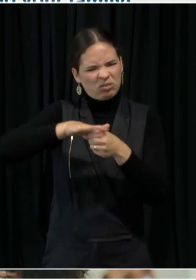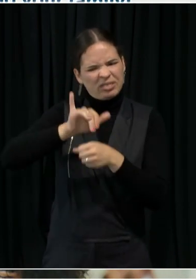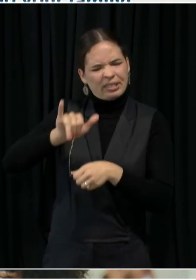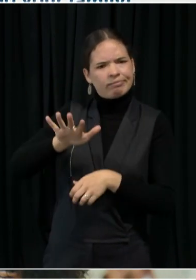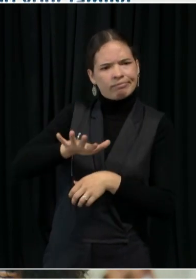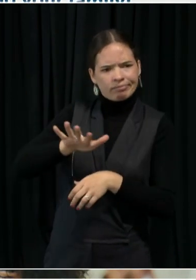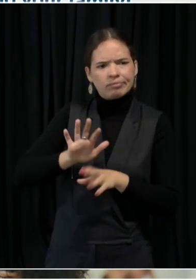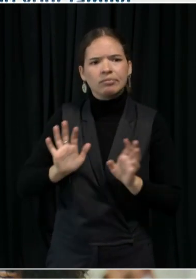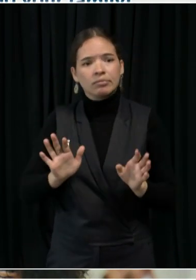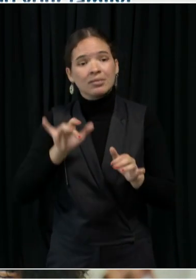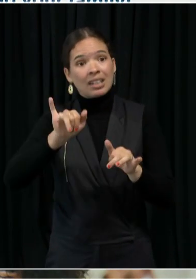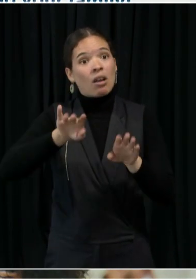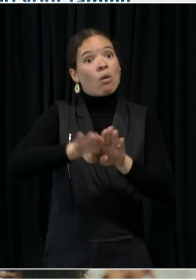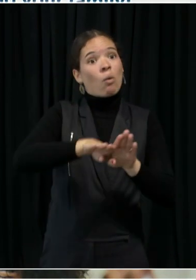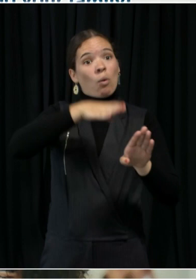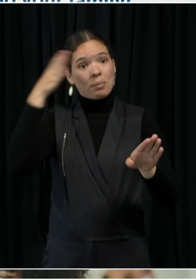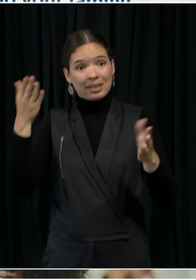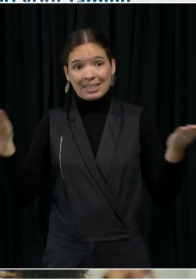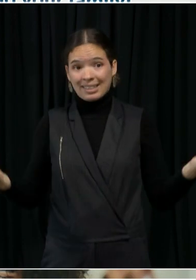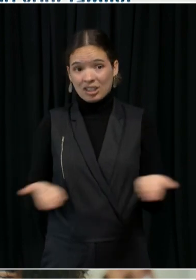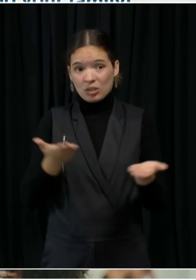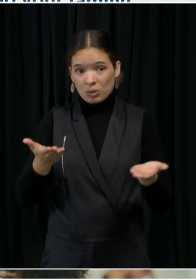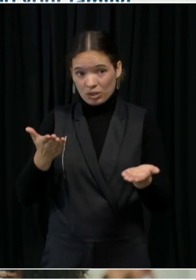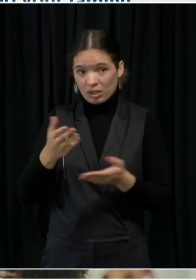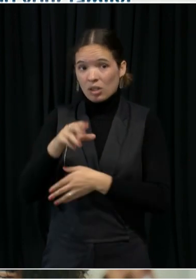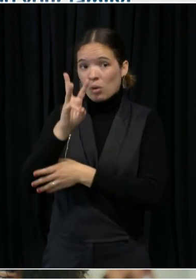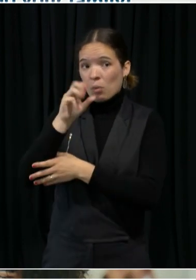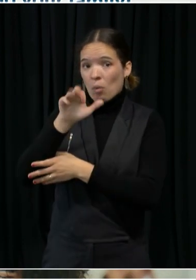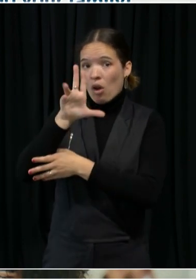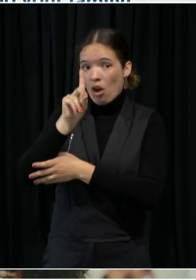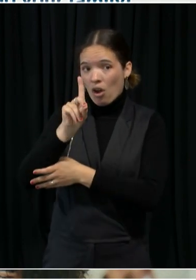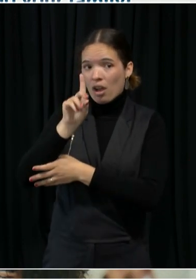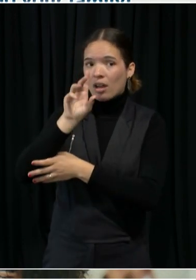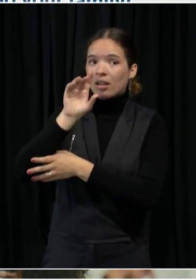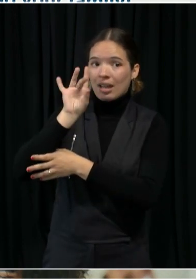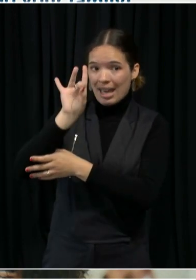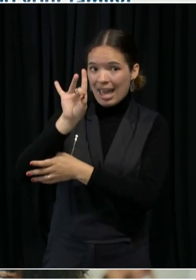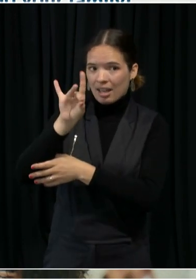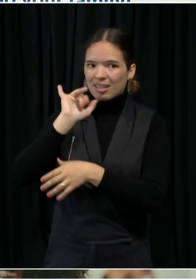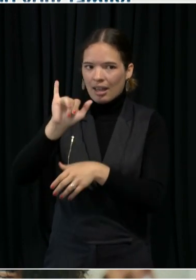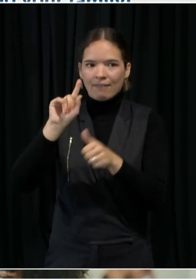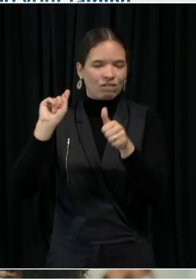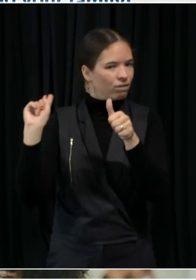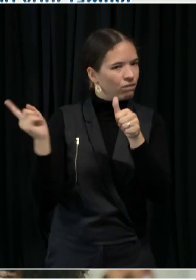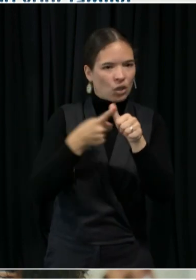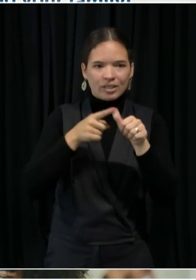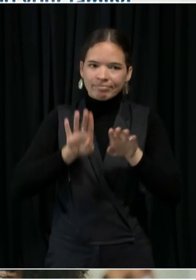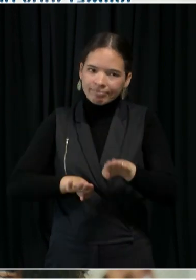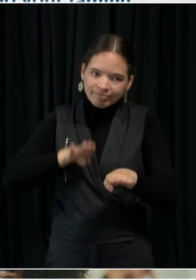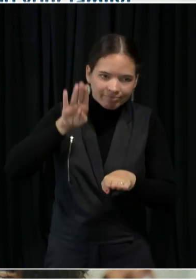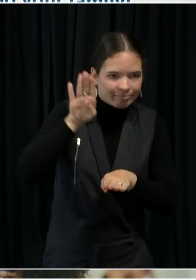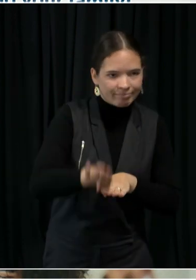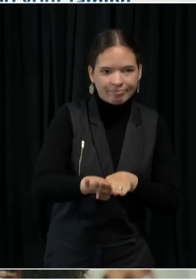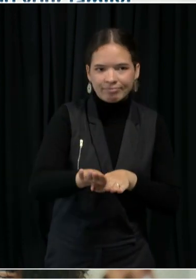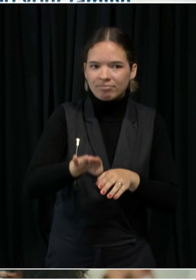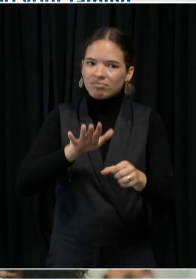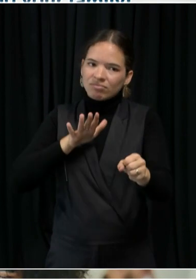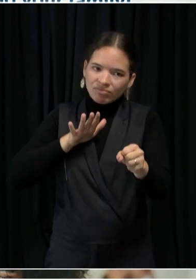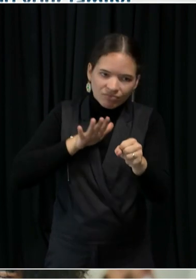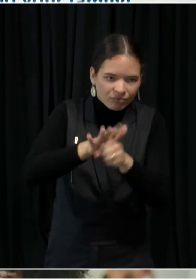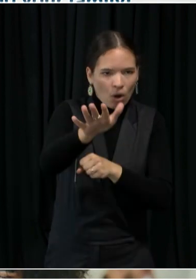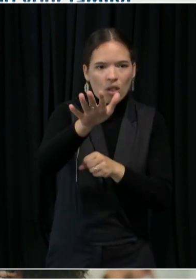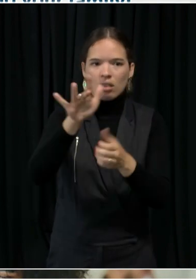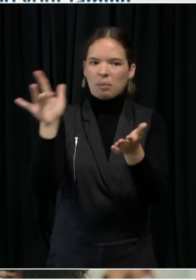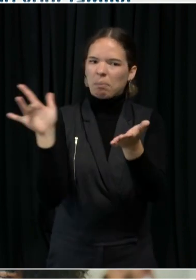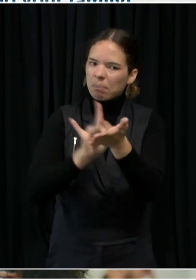in historic Ward 8 is the first step in creating this robust academic medical network, which